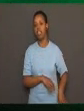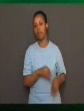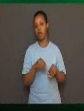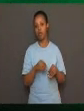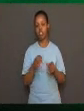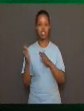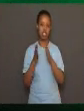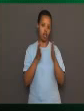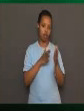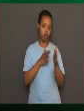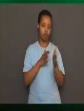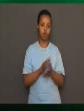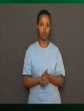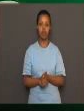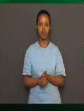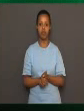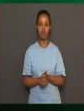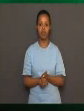Students, let's get ready.